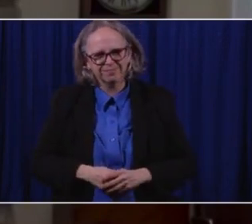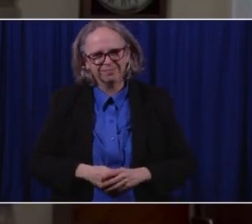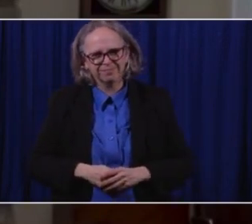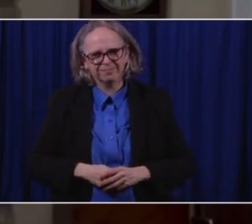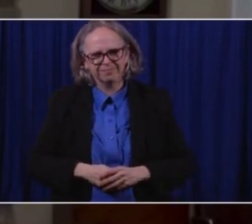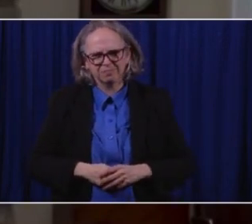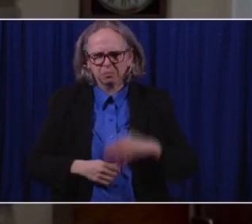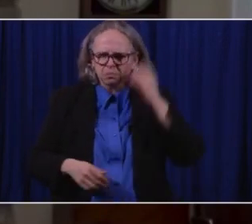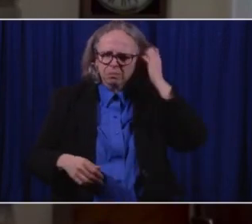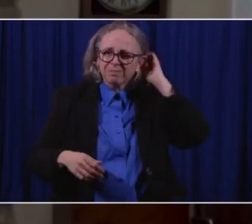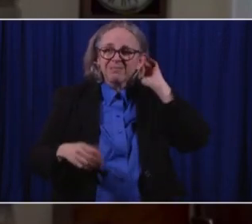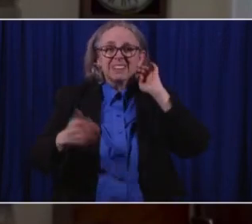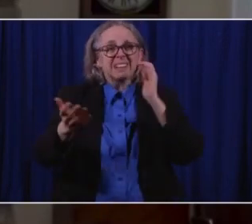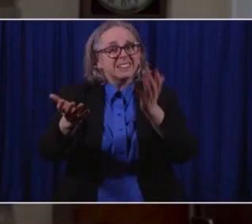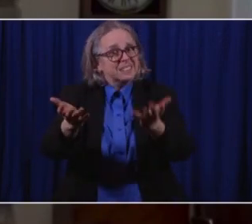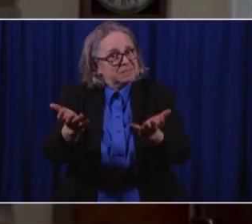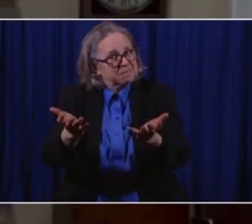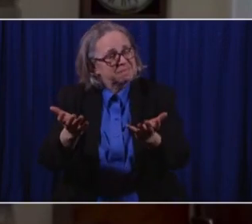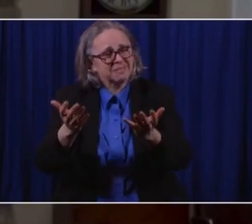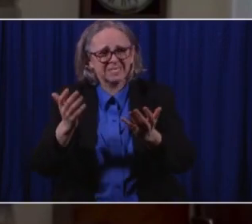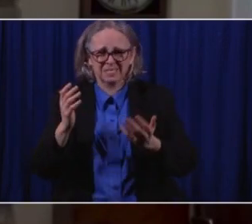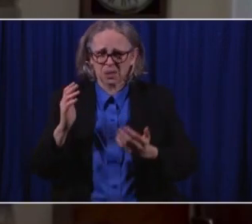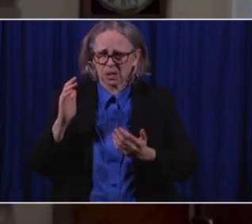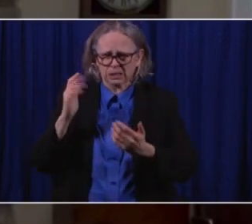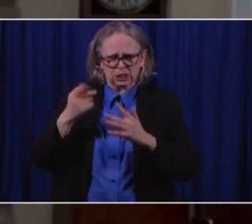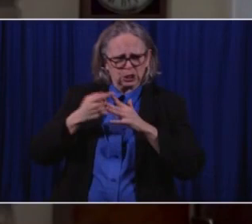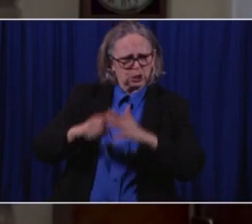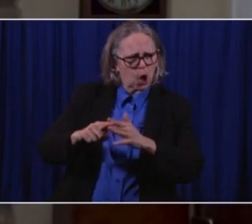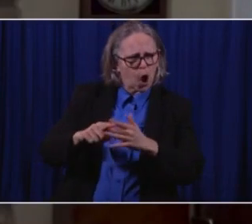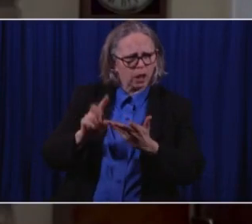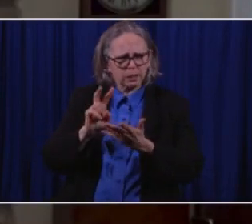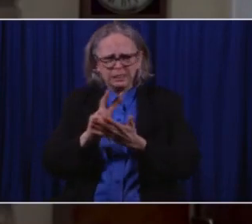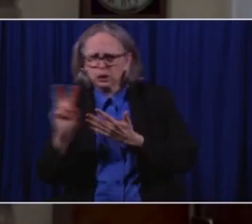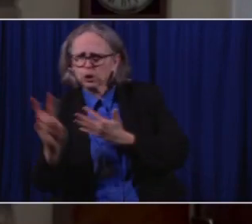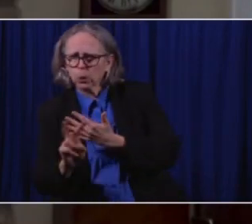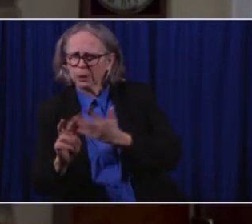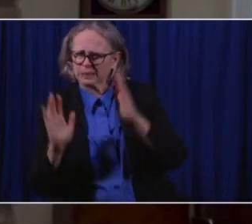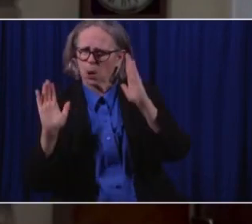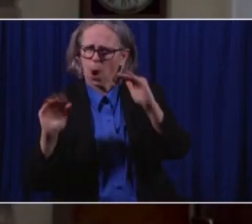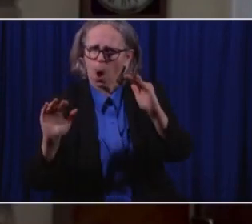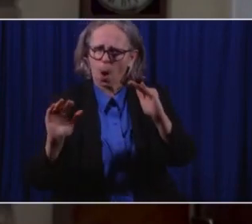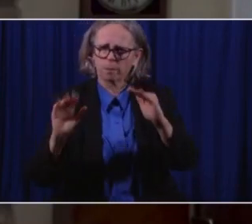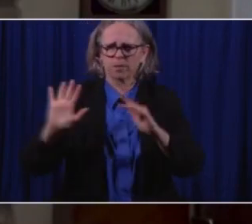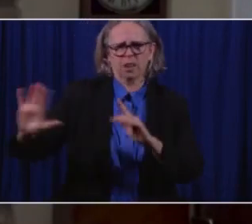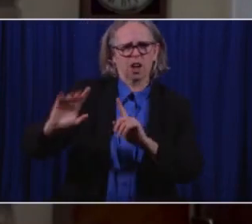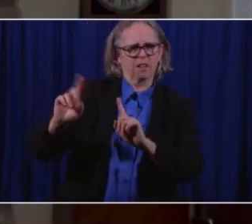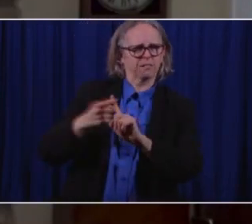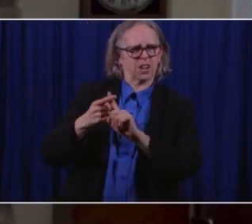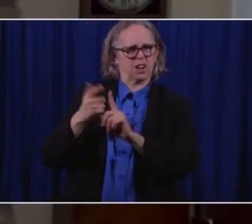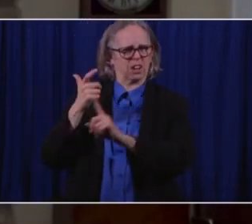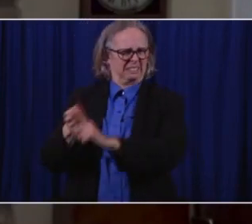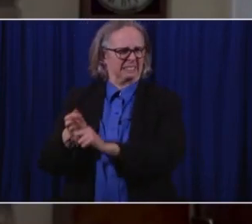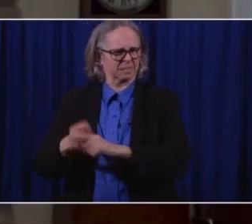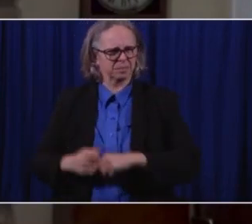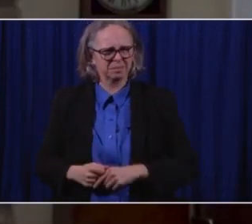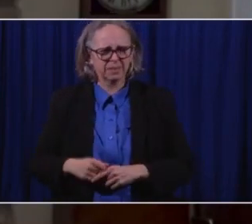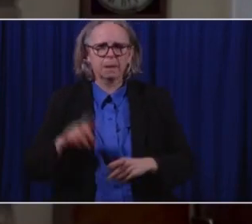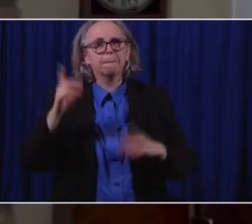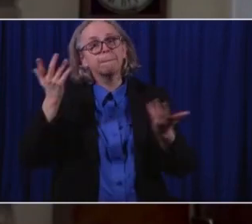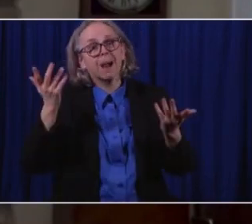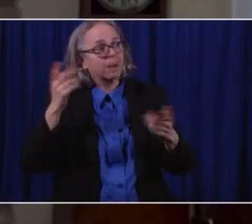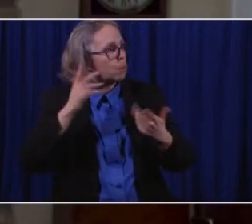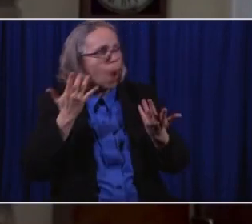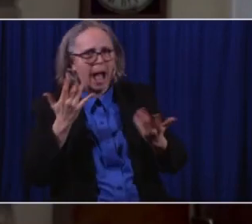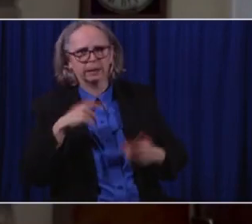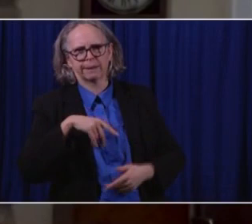2 weeks from now to be starting in. A lot of this depends on how much we're getting in from the federal government, et